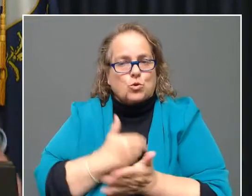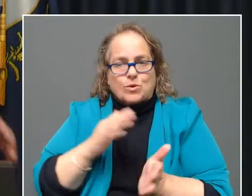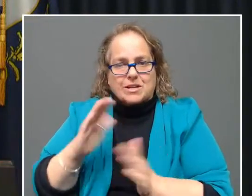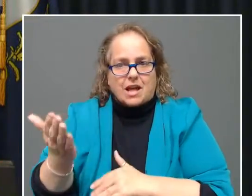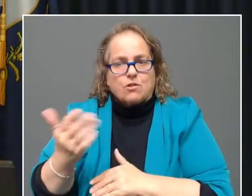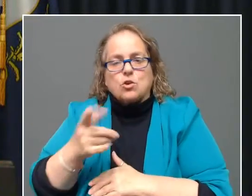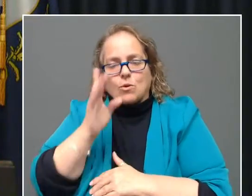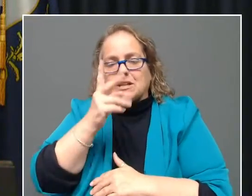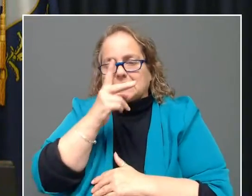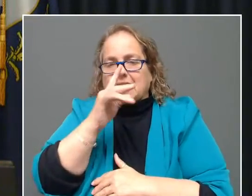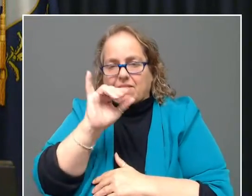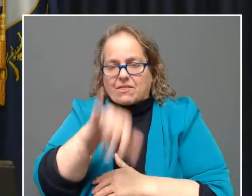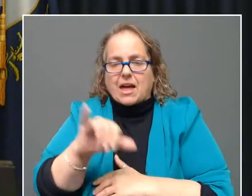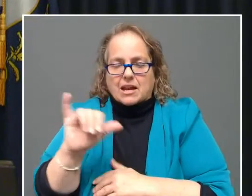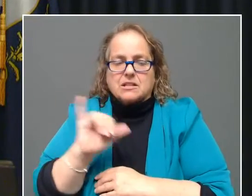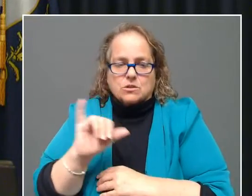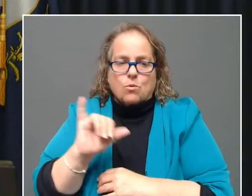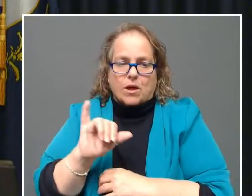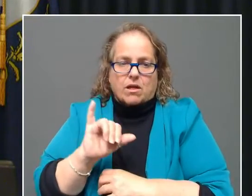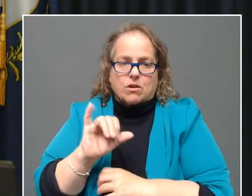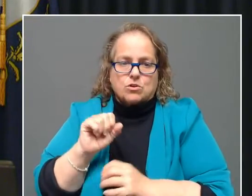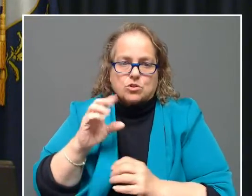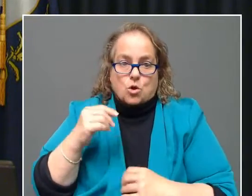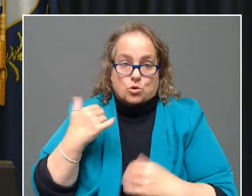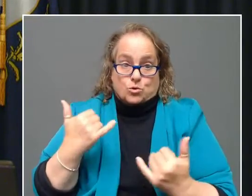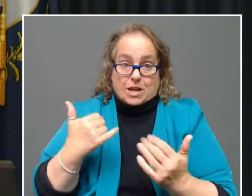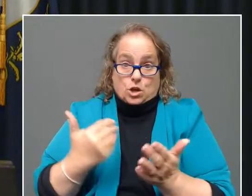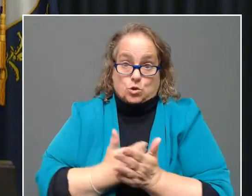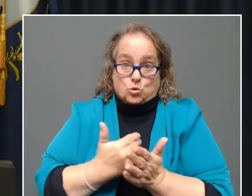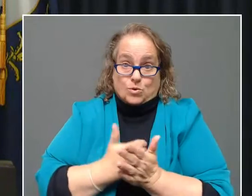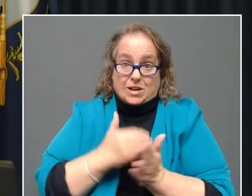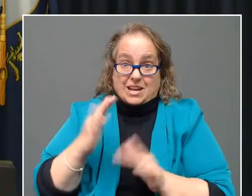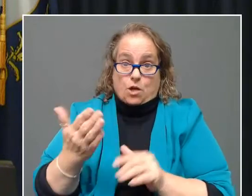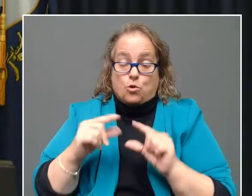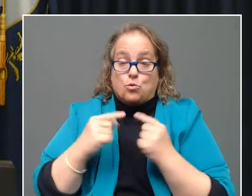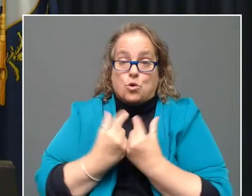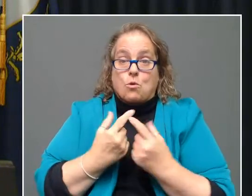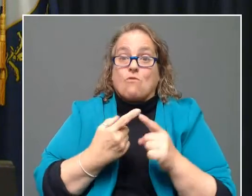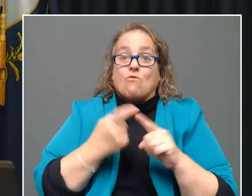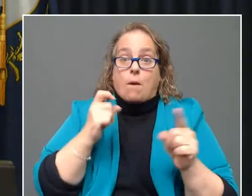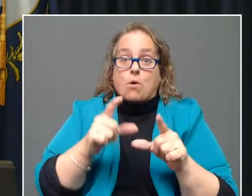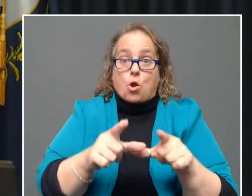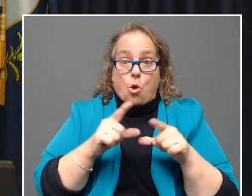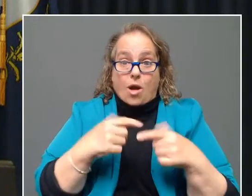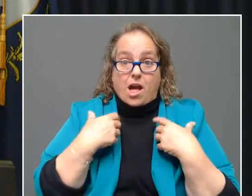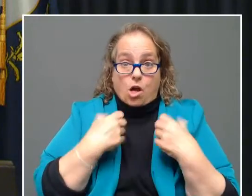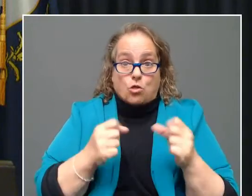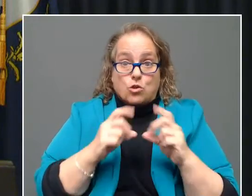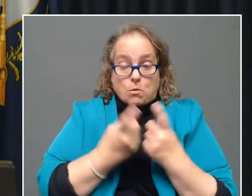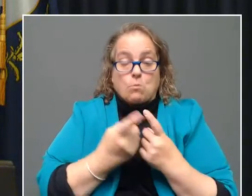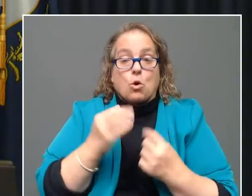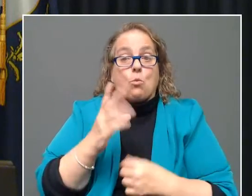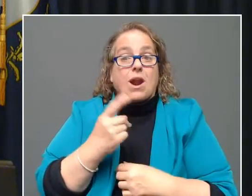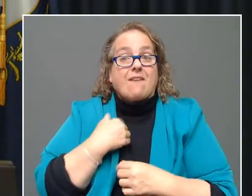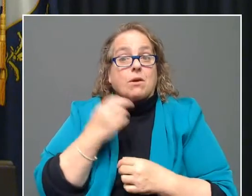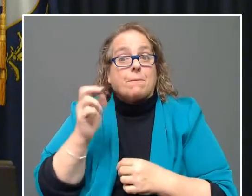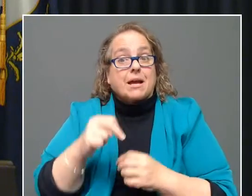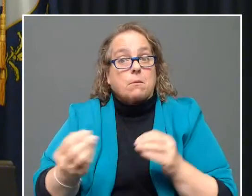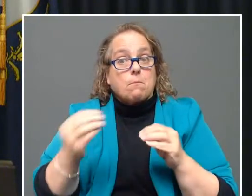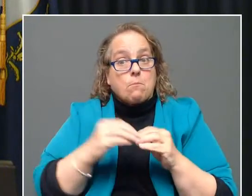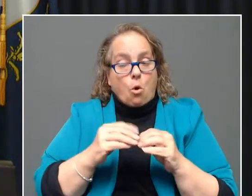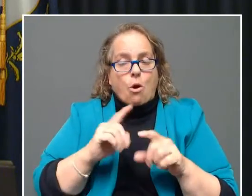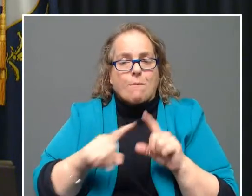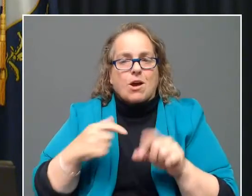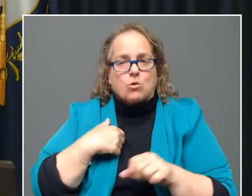forward as well. So today's new death group, what's coming up from the local health department, would have been more, but for the work we're